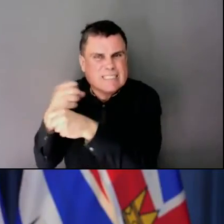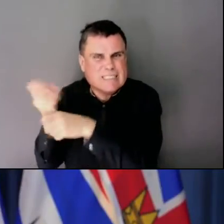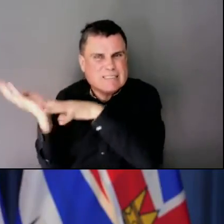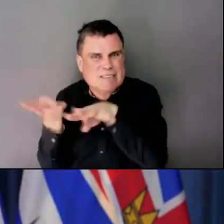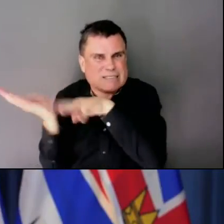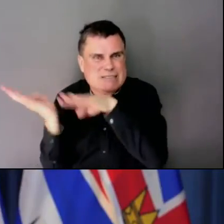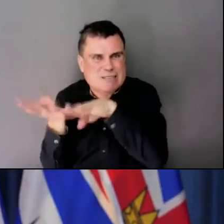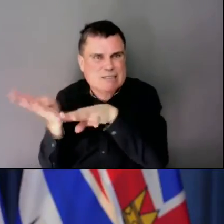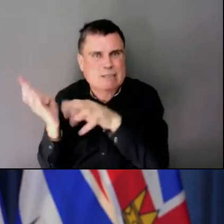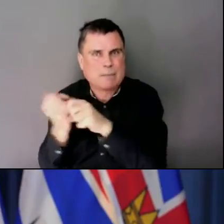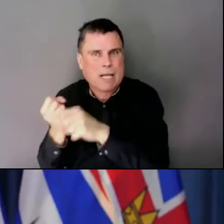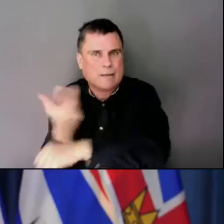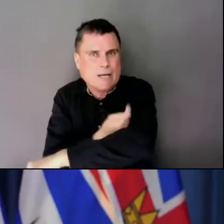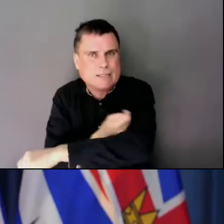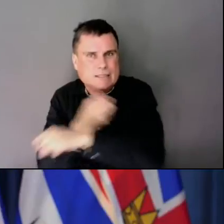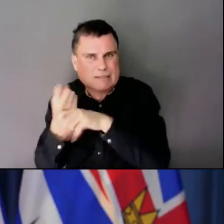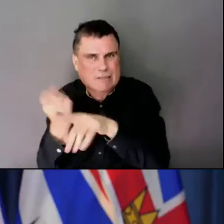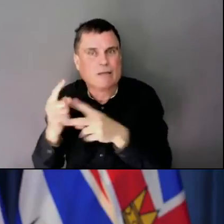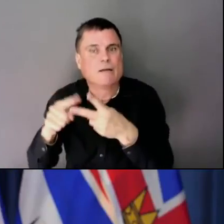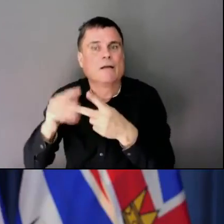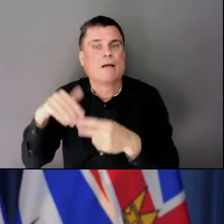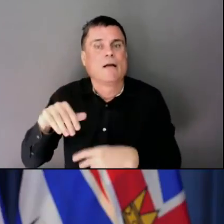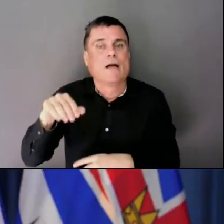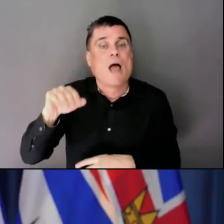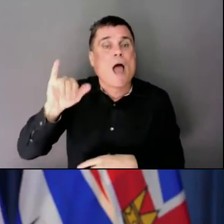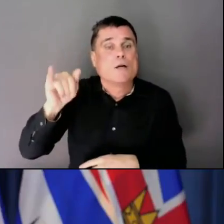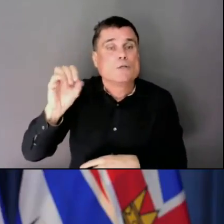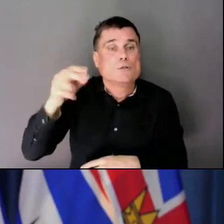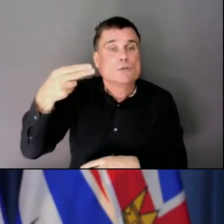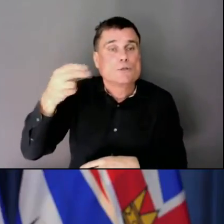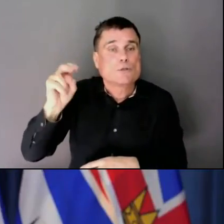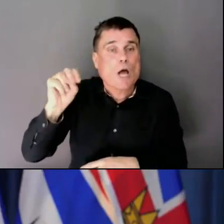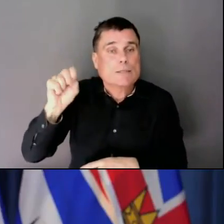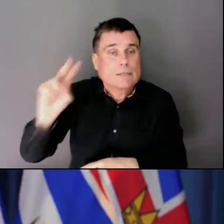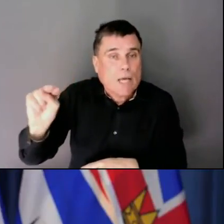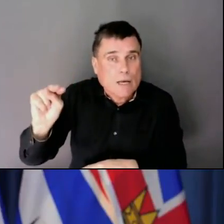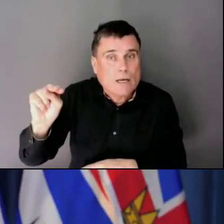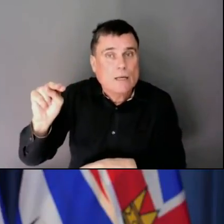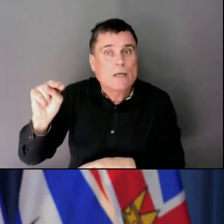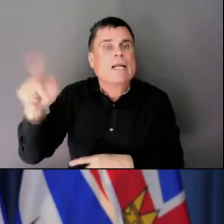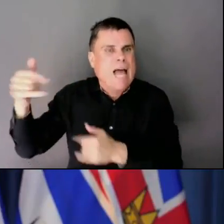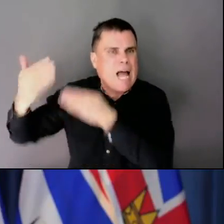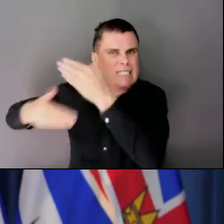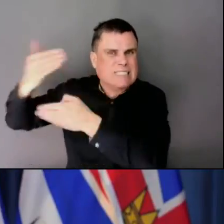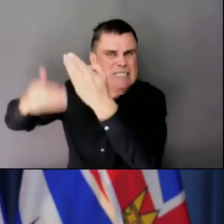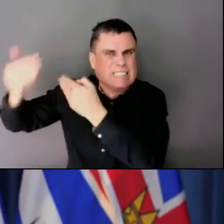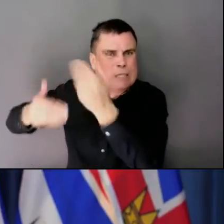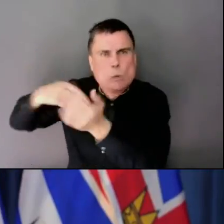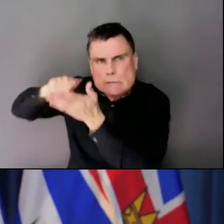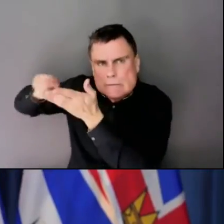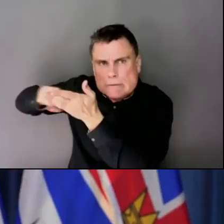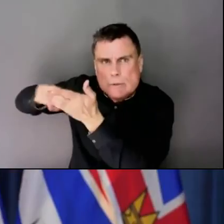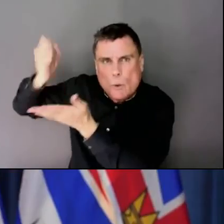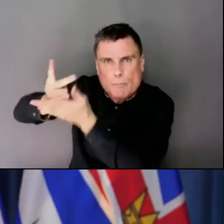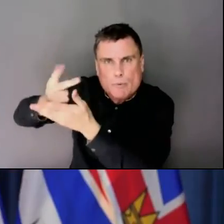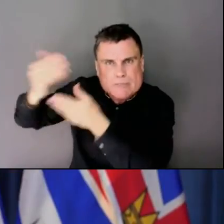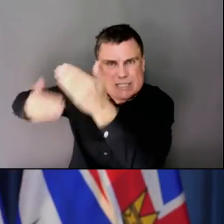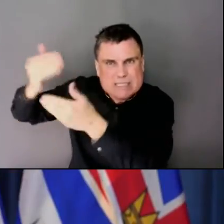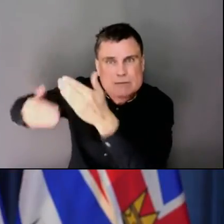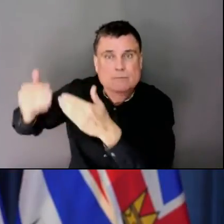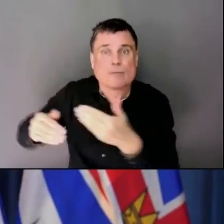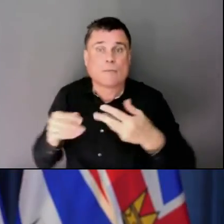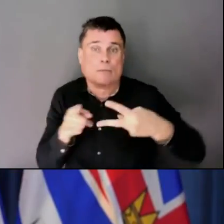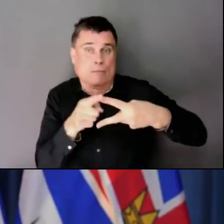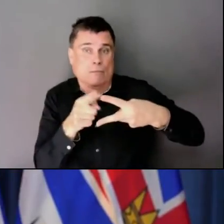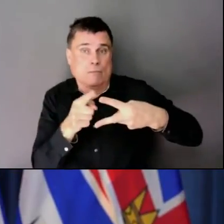Johnson, a whole host of others are in process. We're confident that the speed with which Pfizer and Moderna